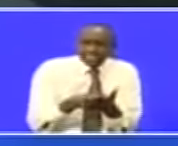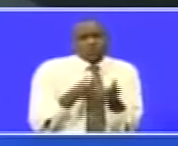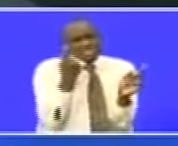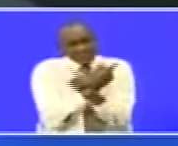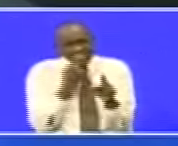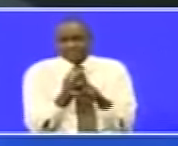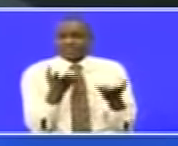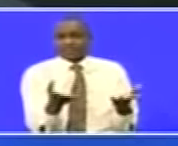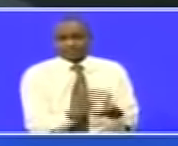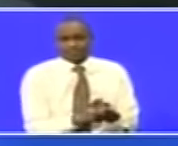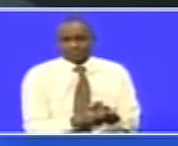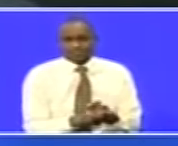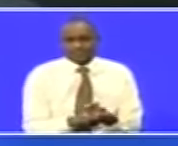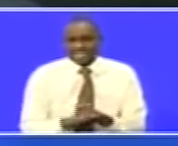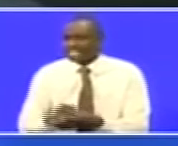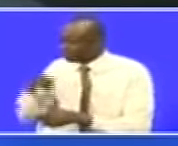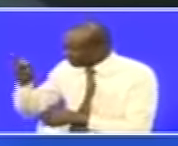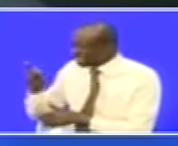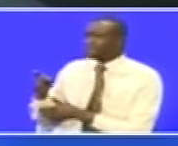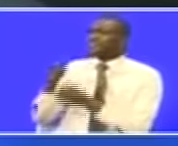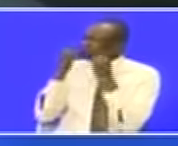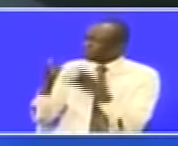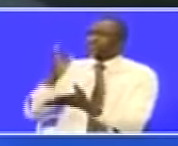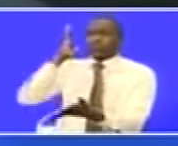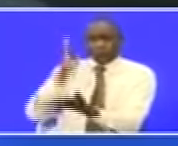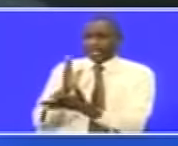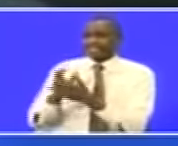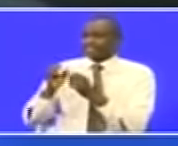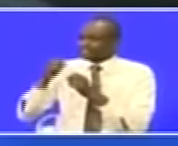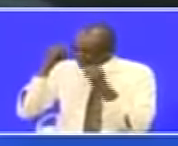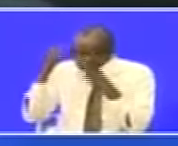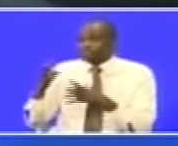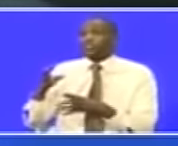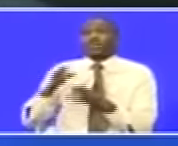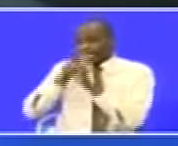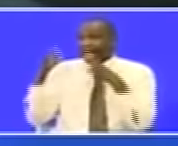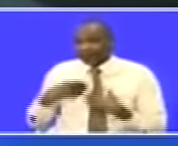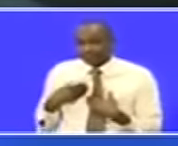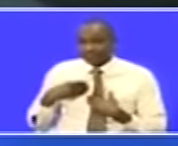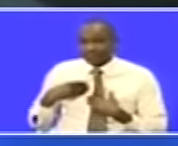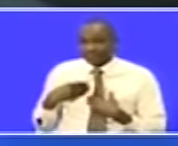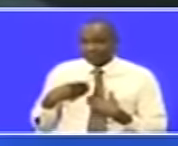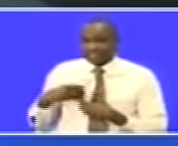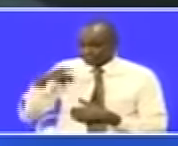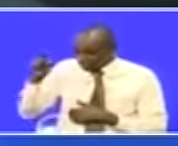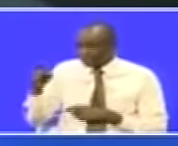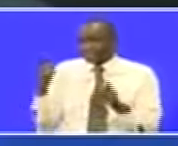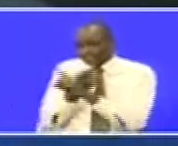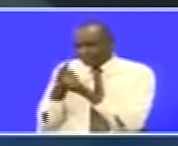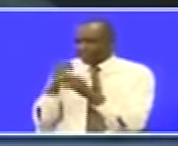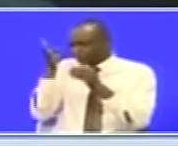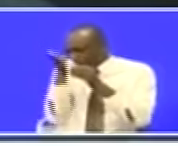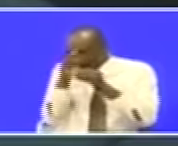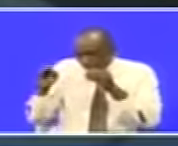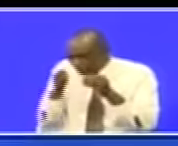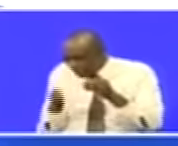journalism. He had his facts right. He wore so many hats. I mean, getting such a replacement,